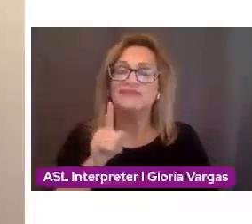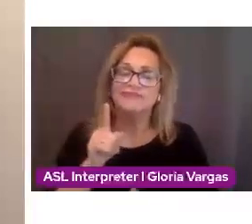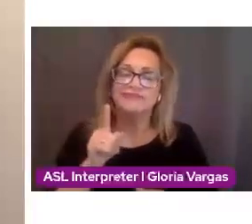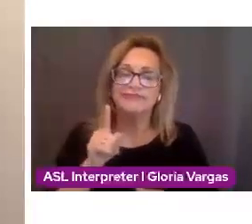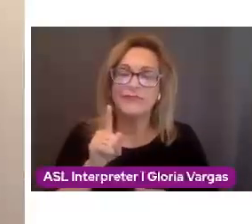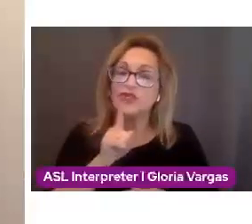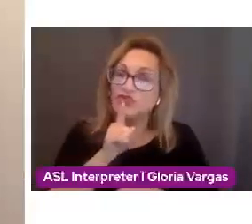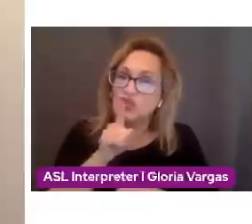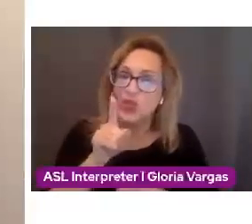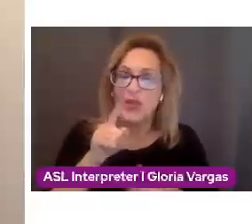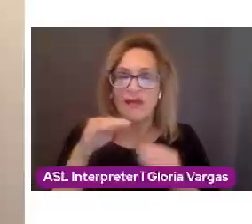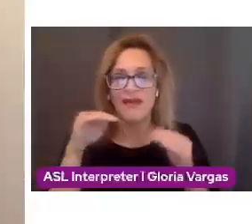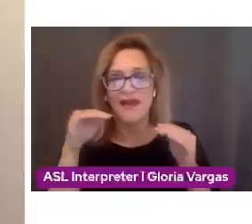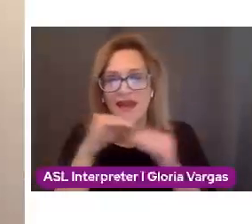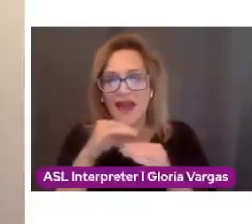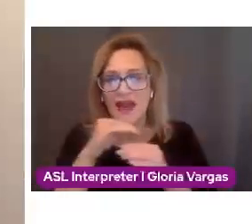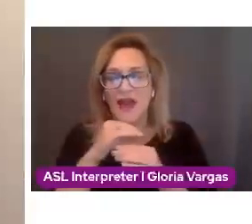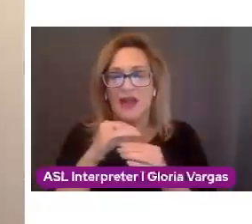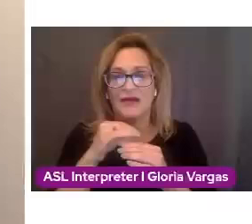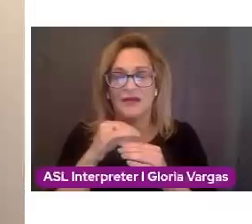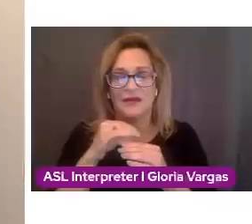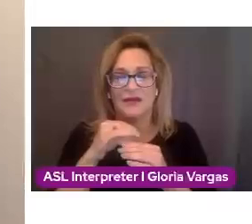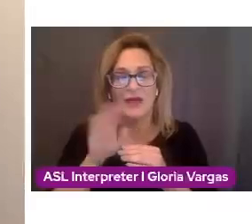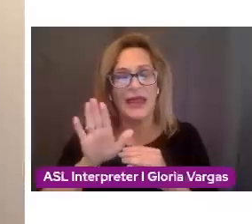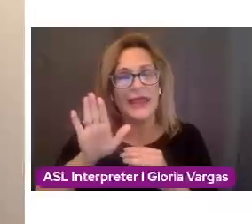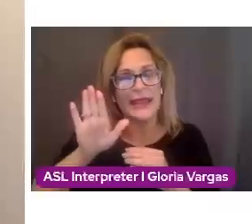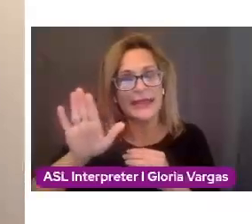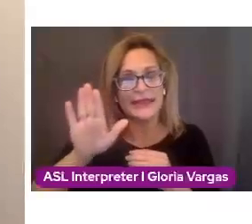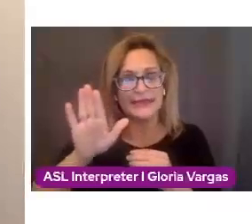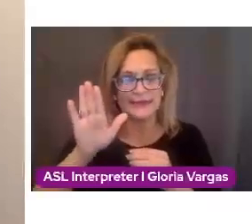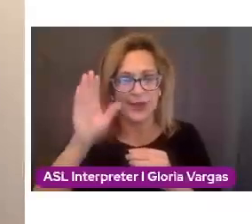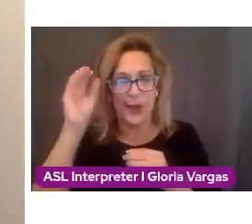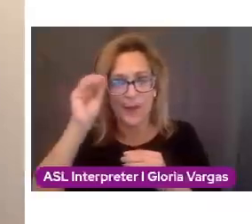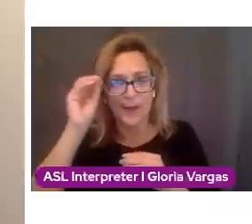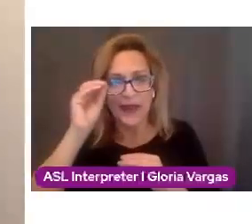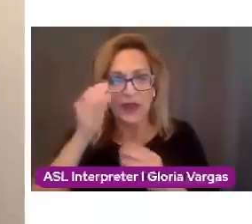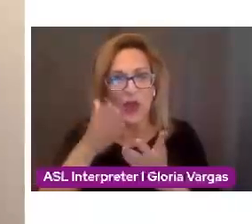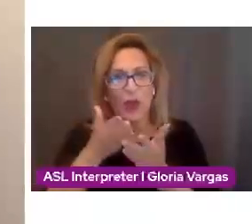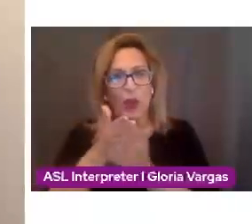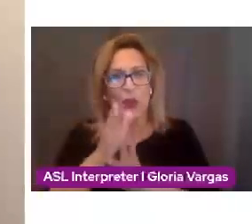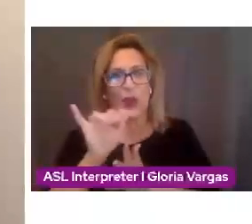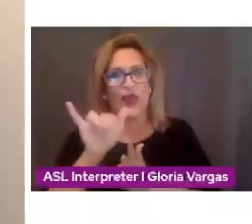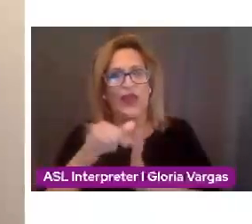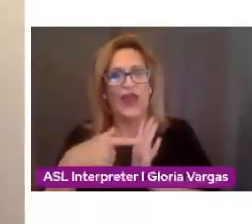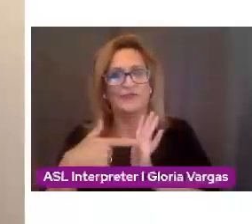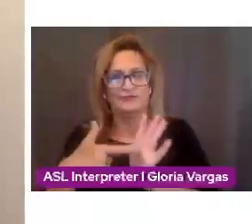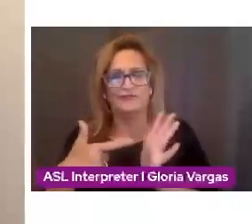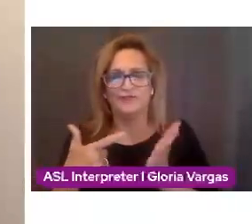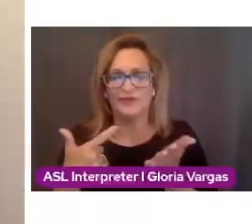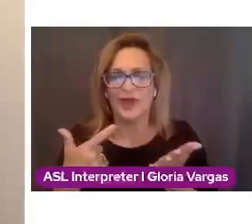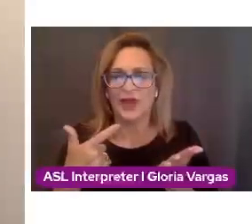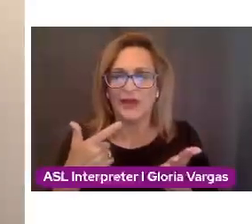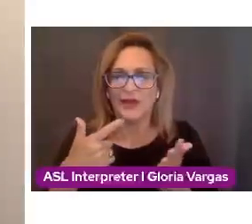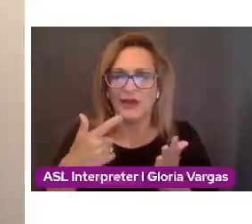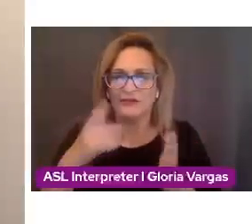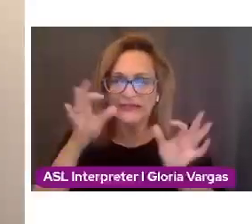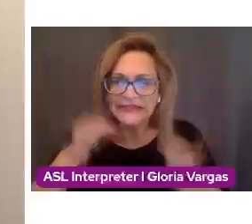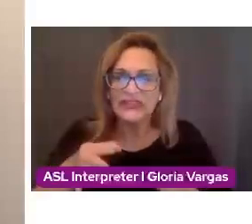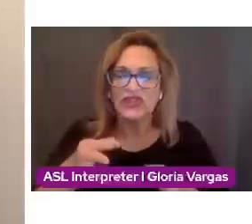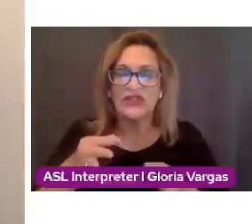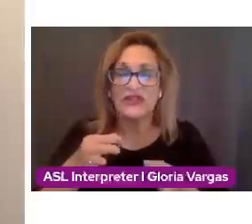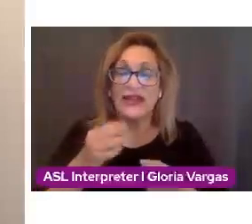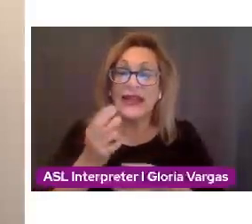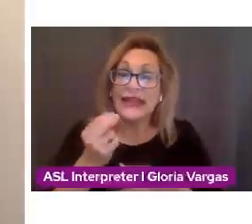in that opinion that he issued in that ruling as well, because he called this prayer a small, quiet